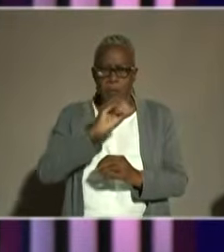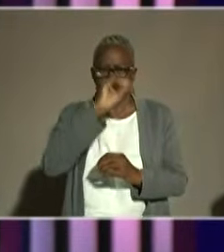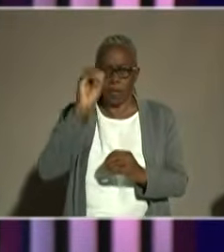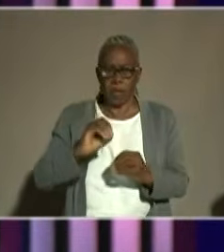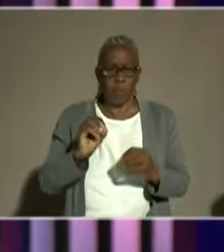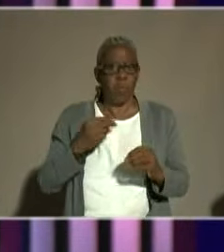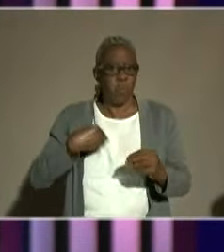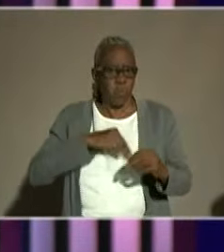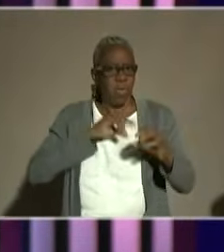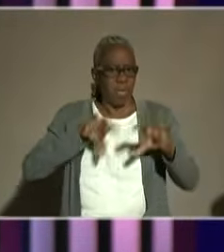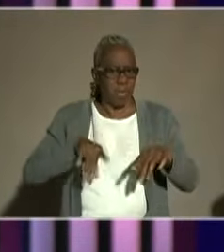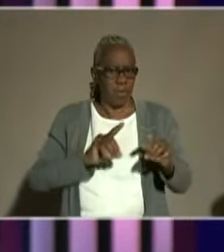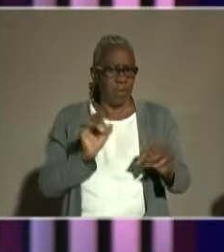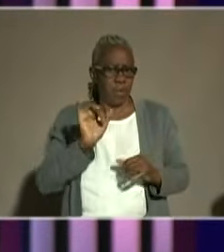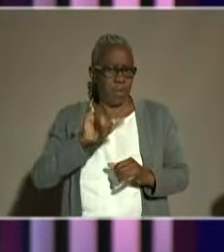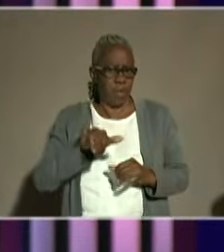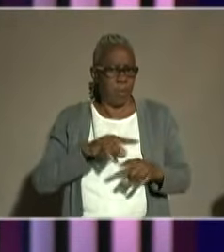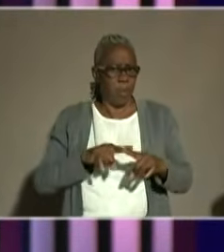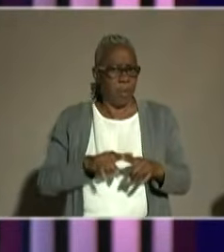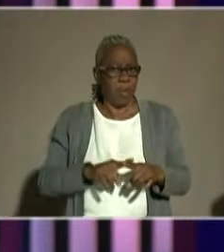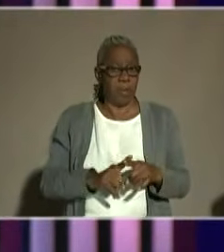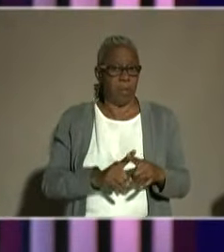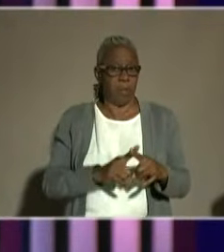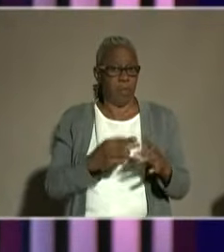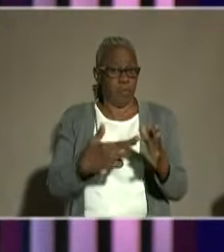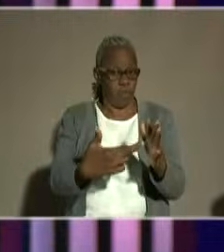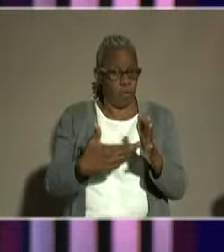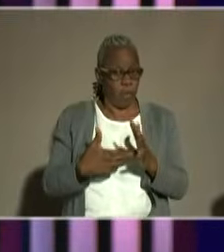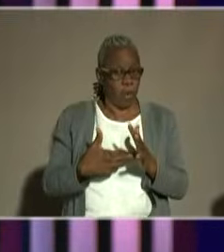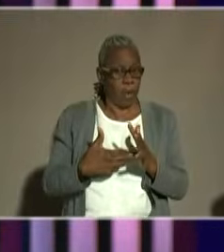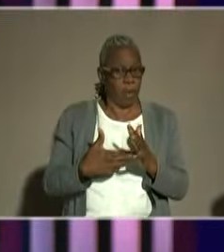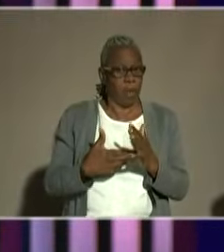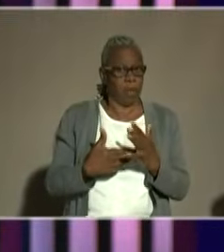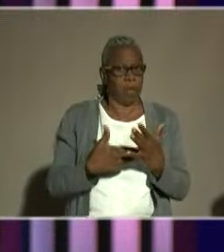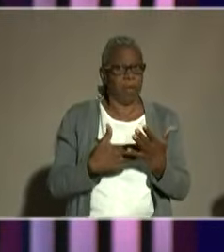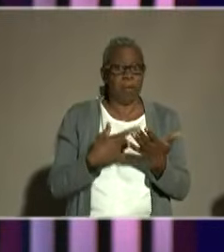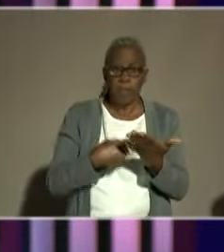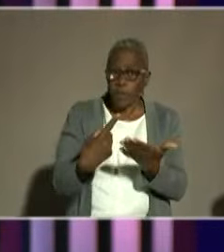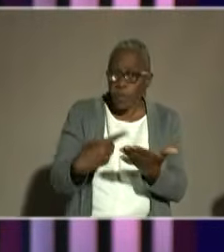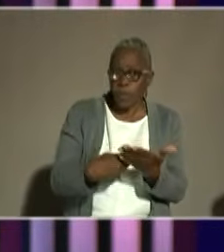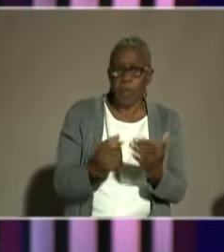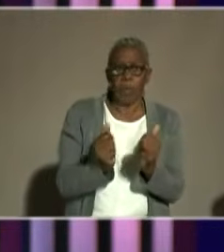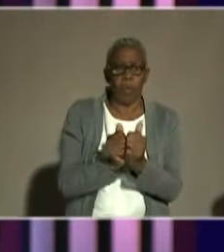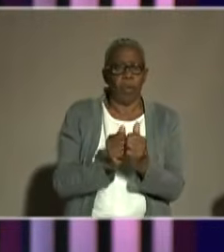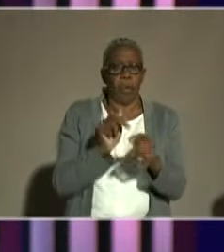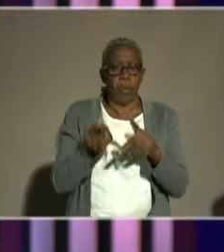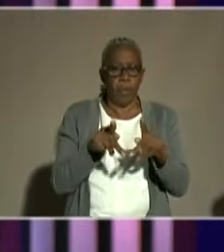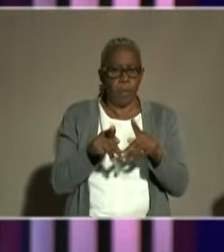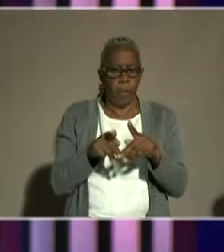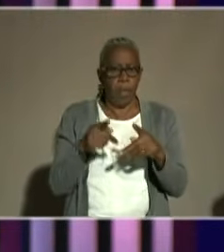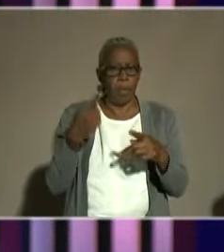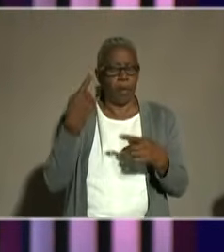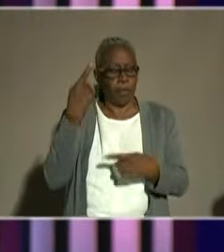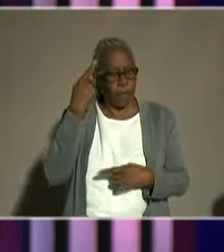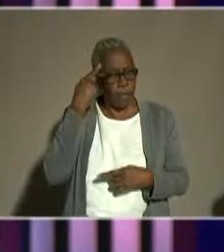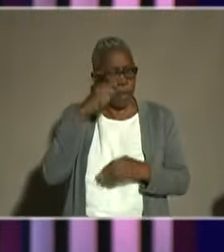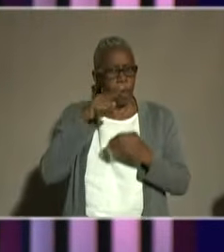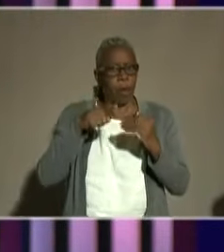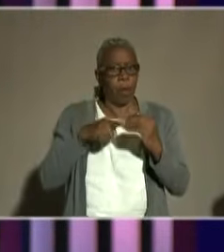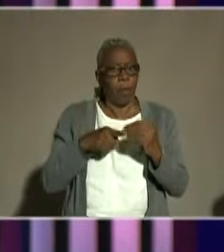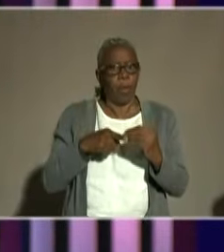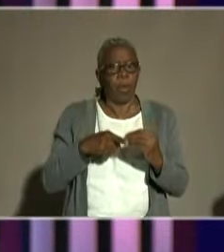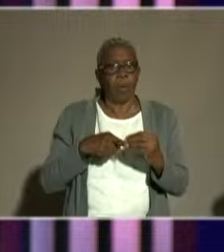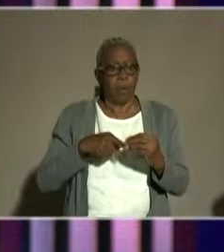but it requires authentic consultation with the people, and there must be an effort to have bipartisan consensus